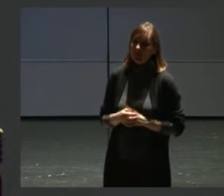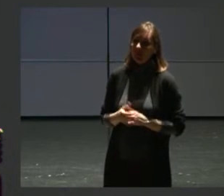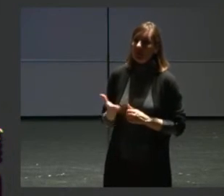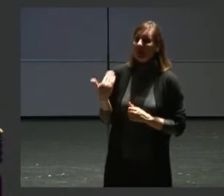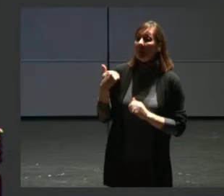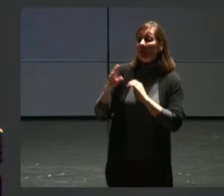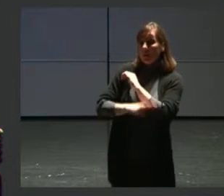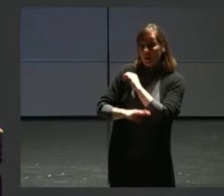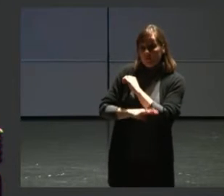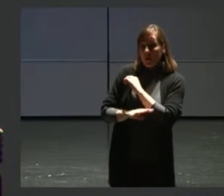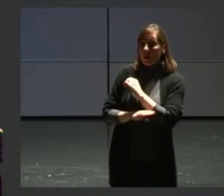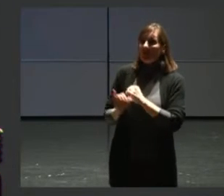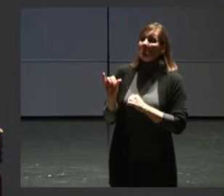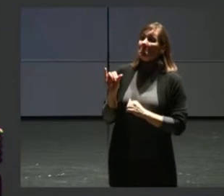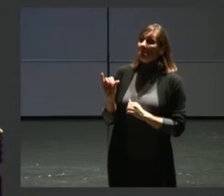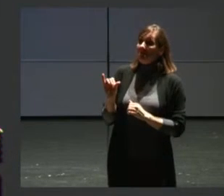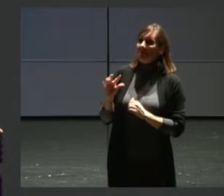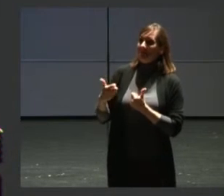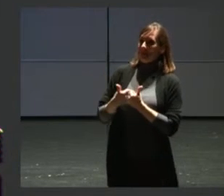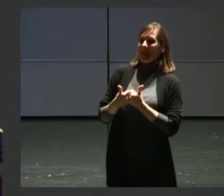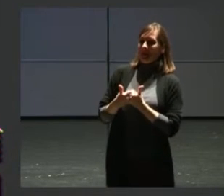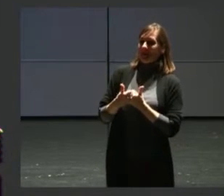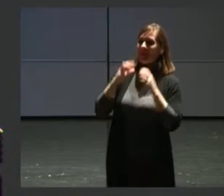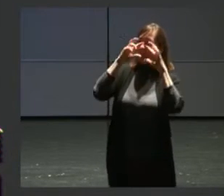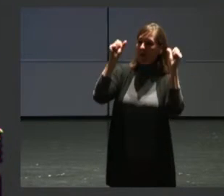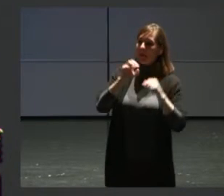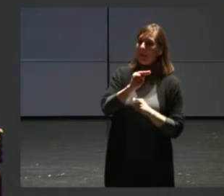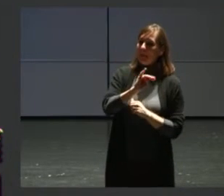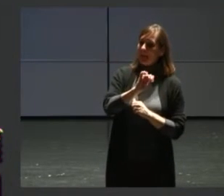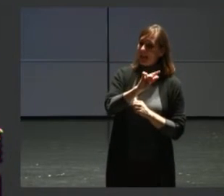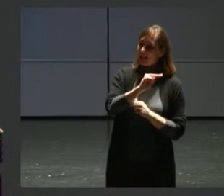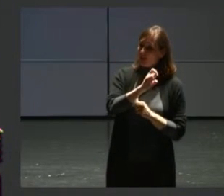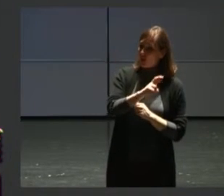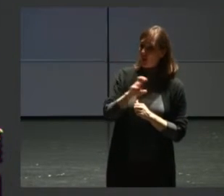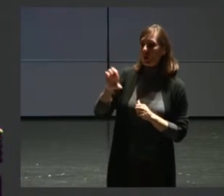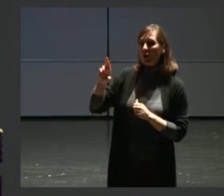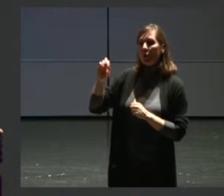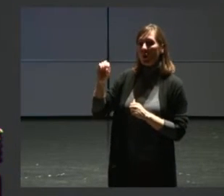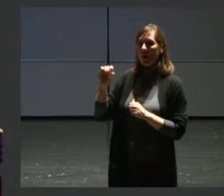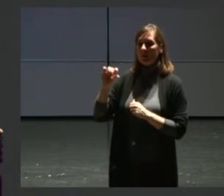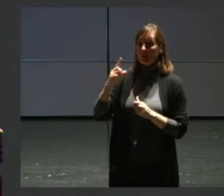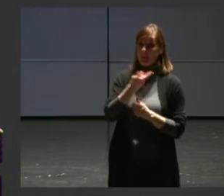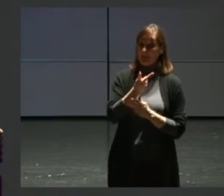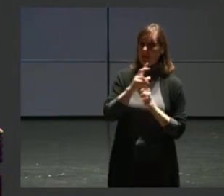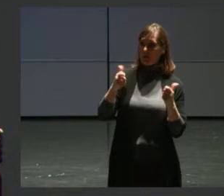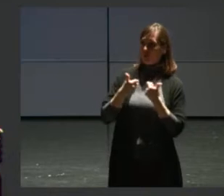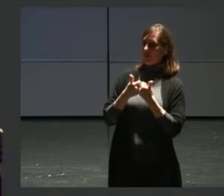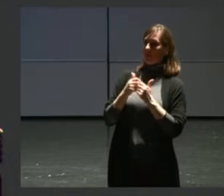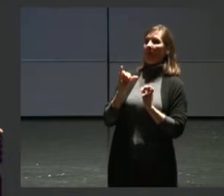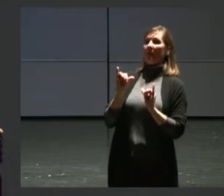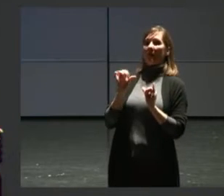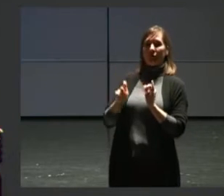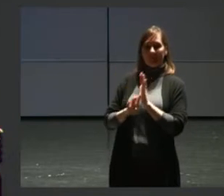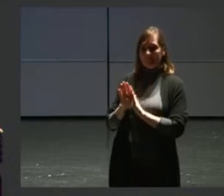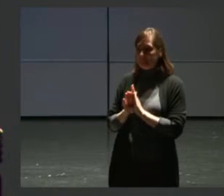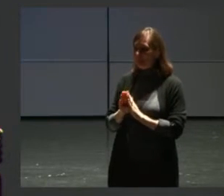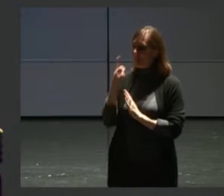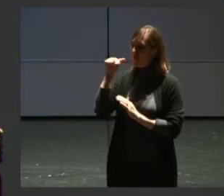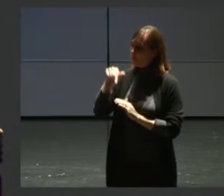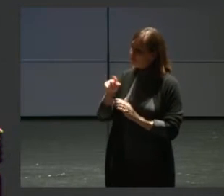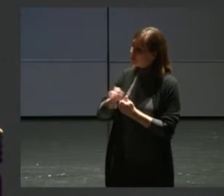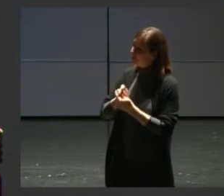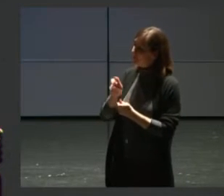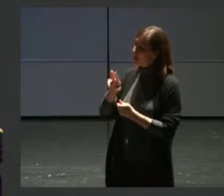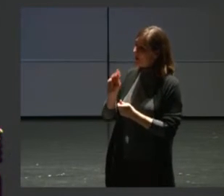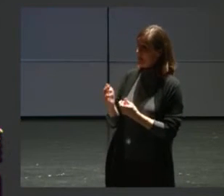last fall by both President Milner and President Cross to develop this, and we have undertaken it with vigor. I give a lot of credit